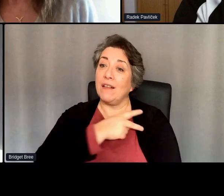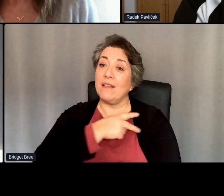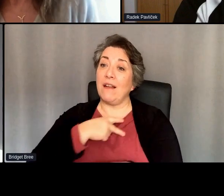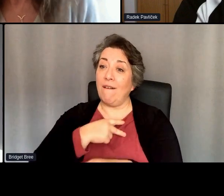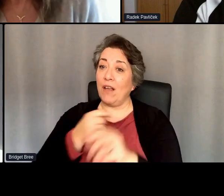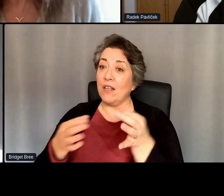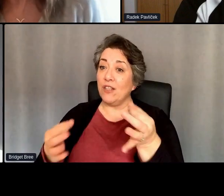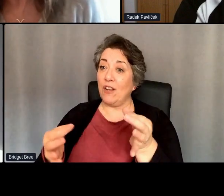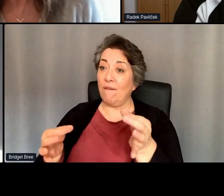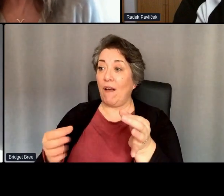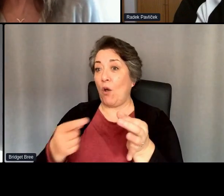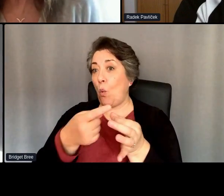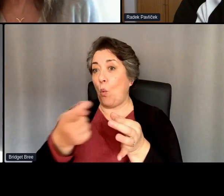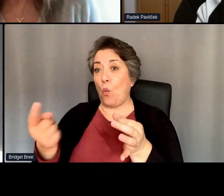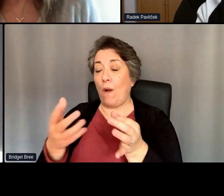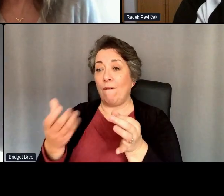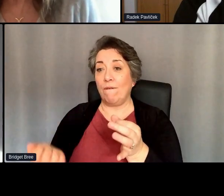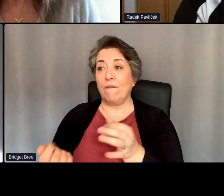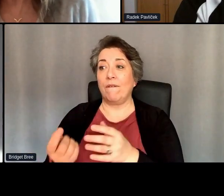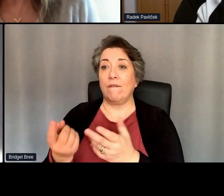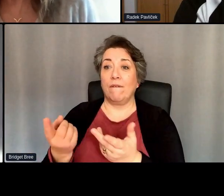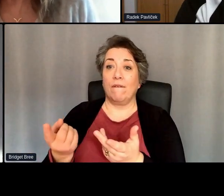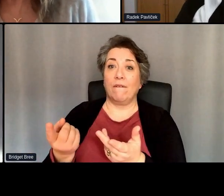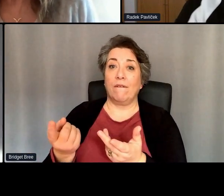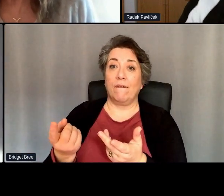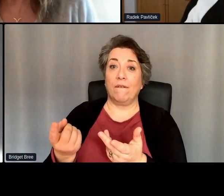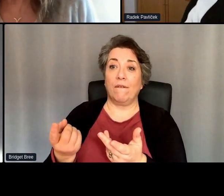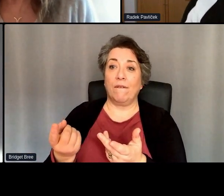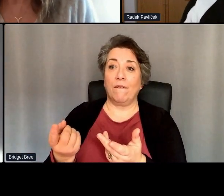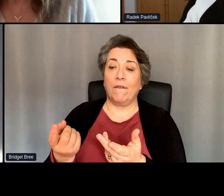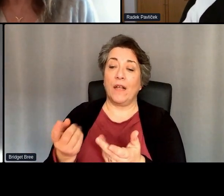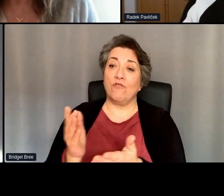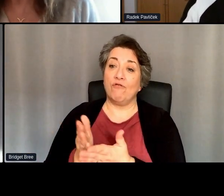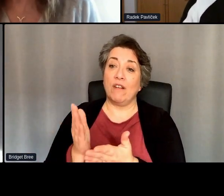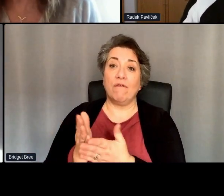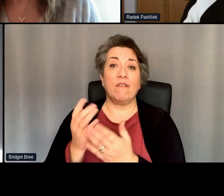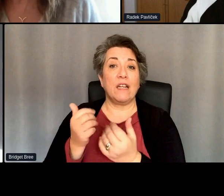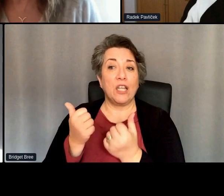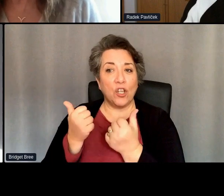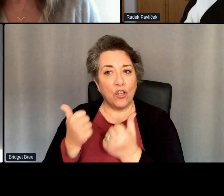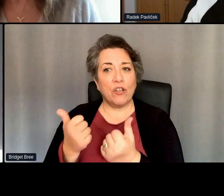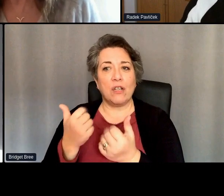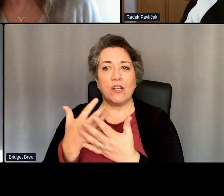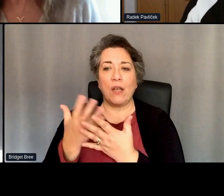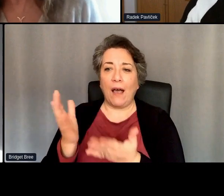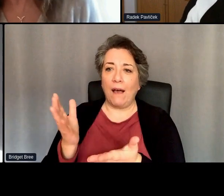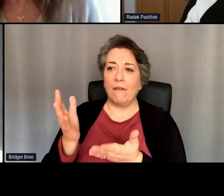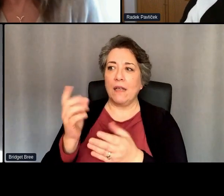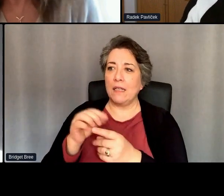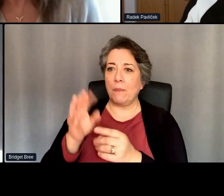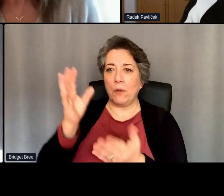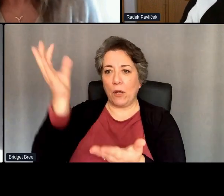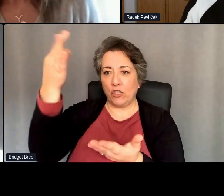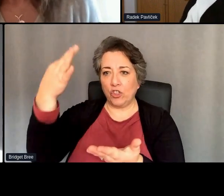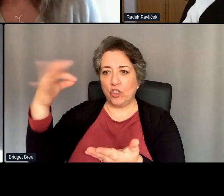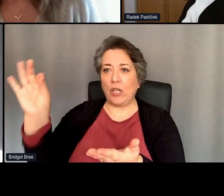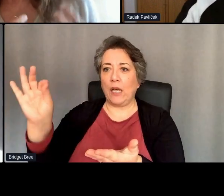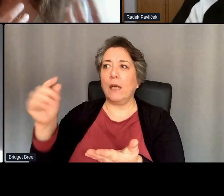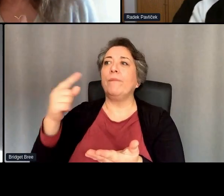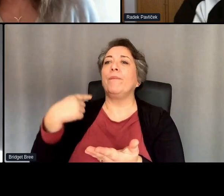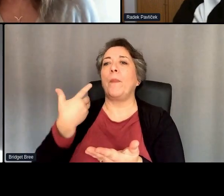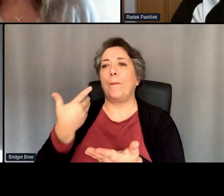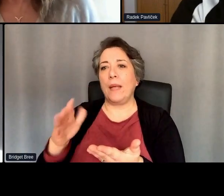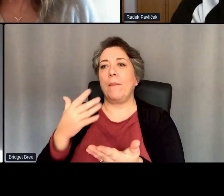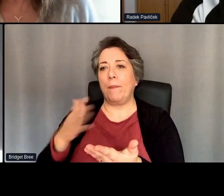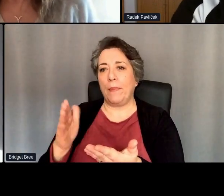They have other reasons to stay on top of things, but it's really good to have kind of a checkpoint where you say, okay, now I need I